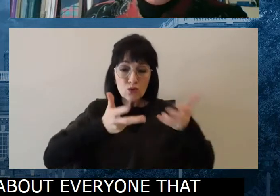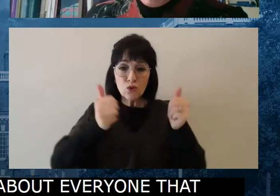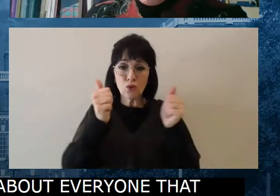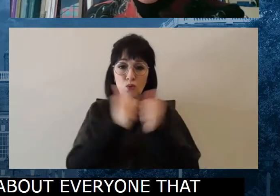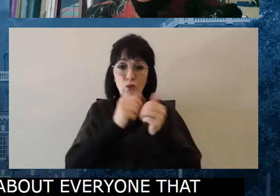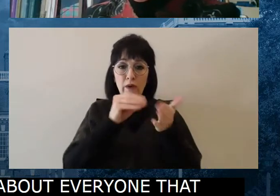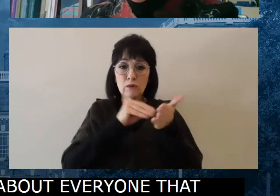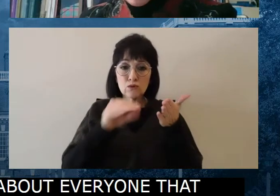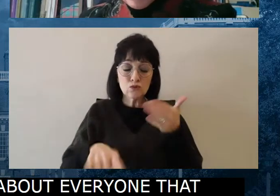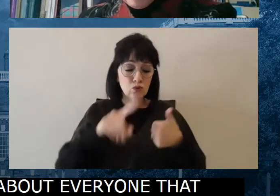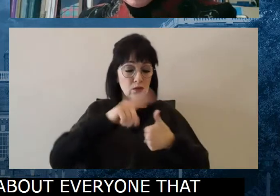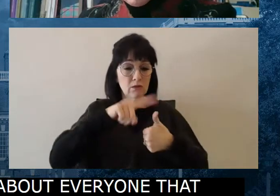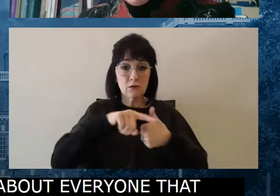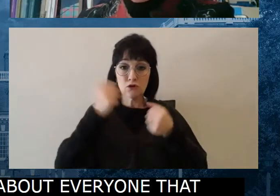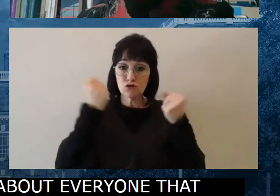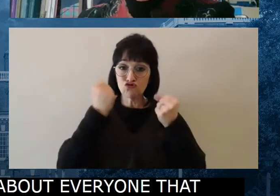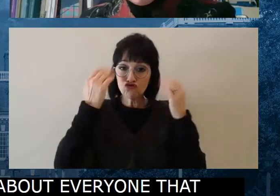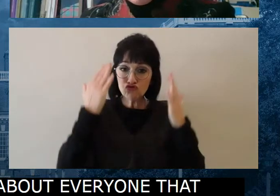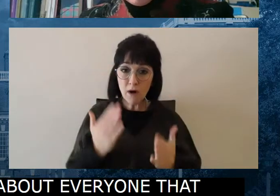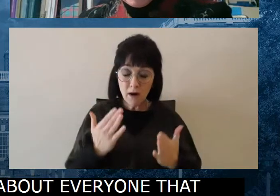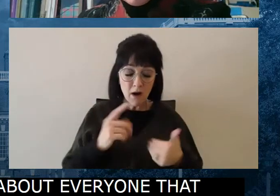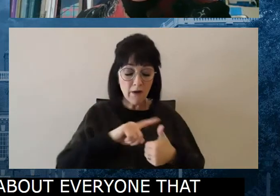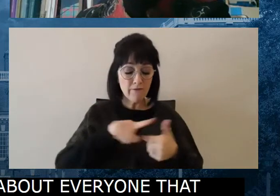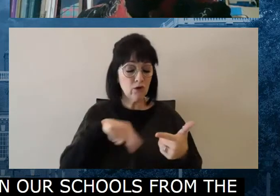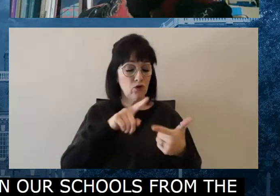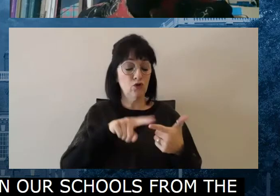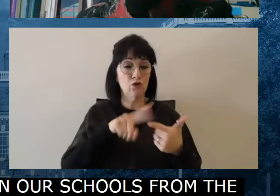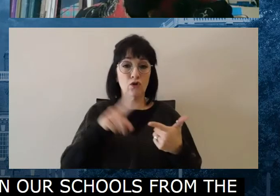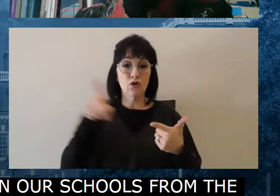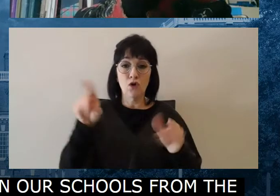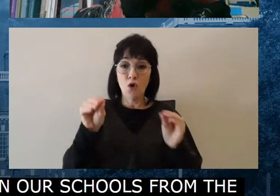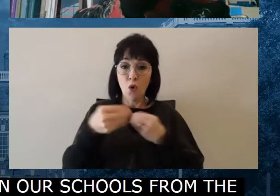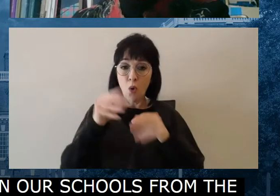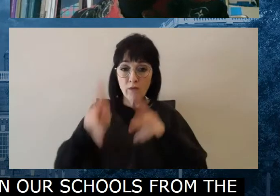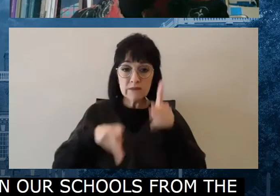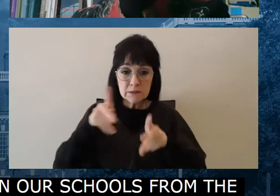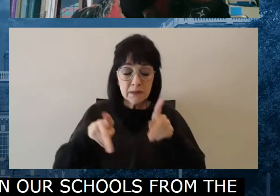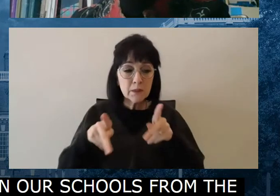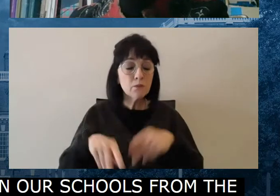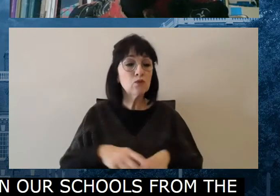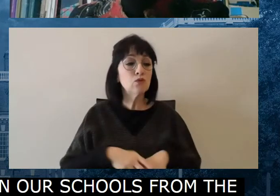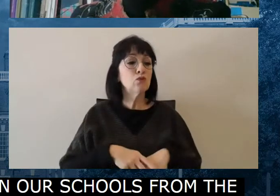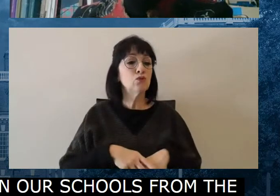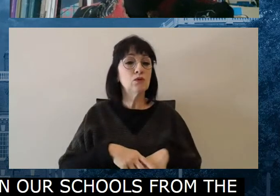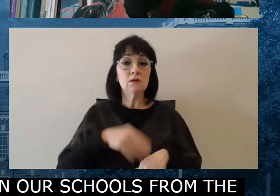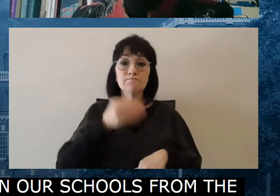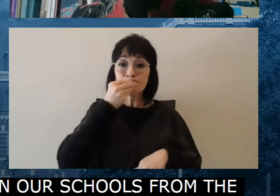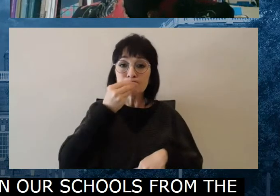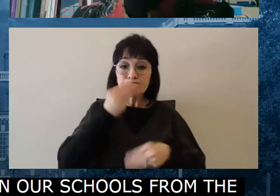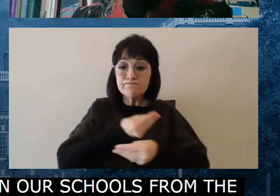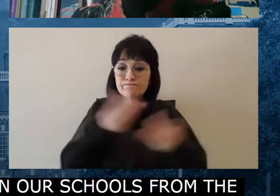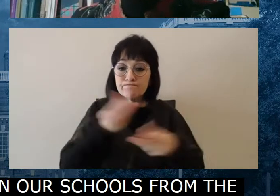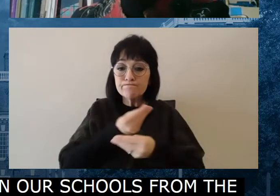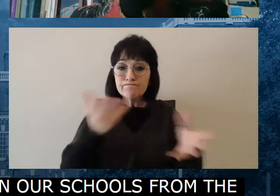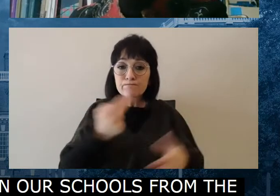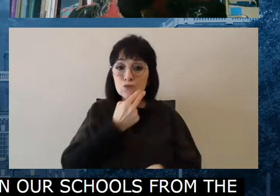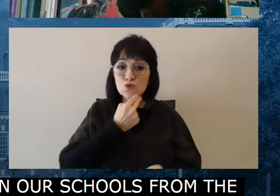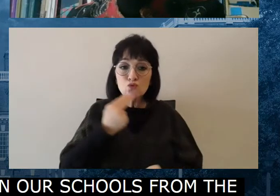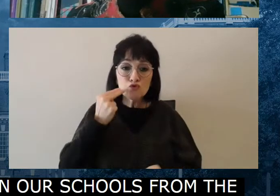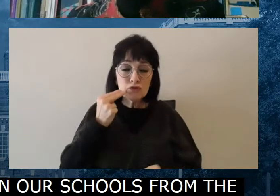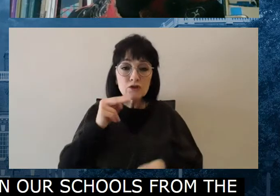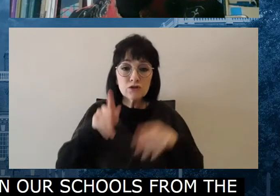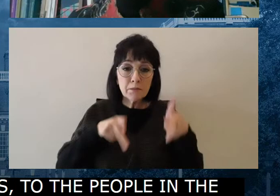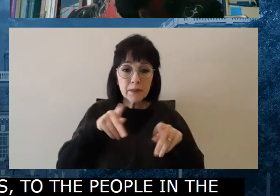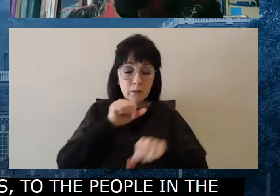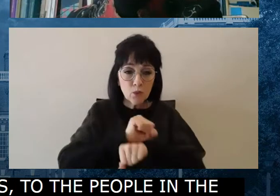people in the front offices to the nutrition workers, substitute teachers, anyone that might be coming into contact with our children, because we